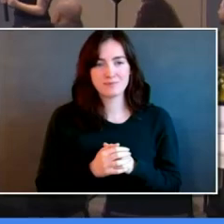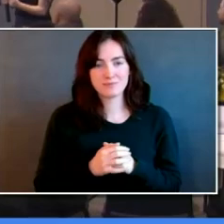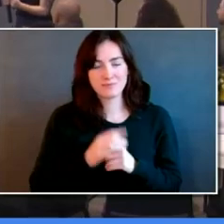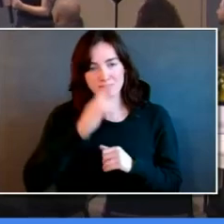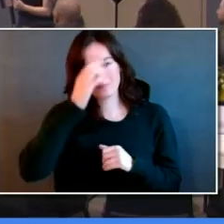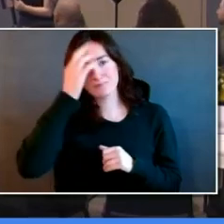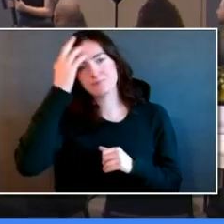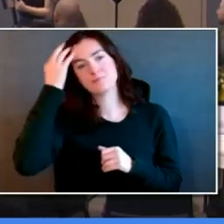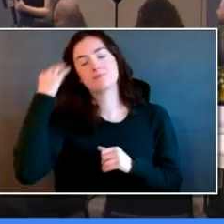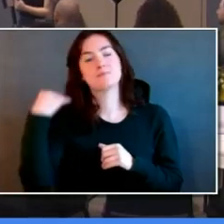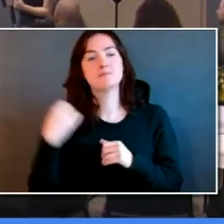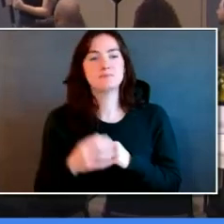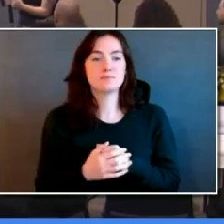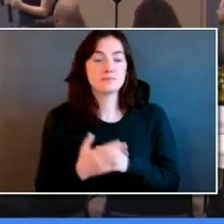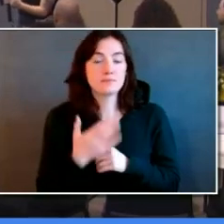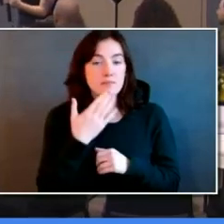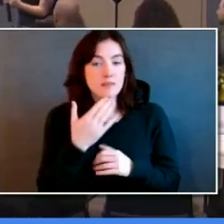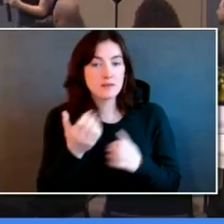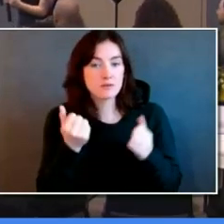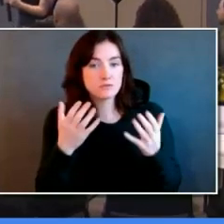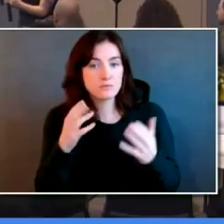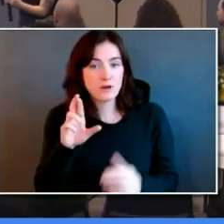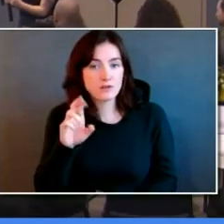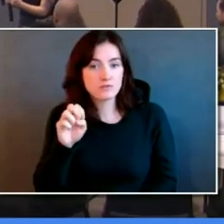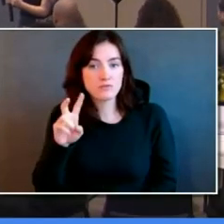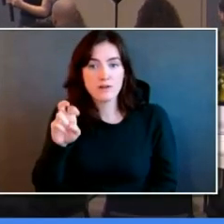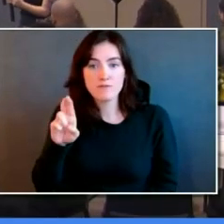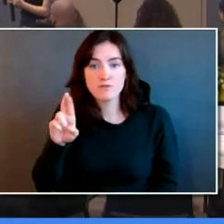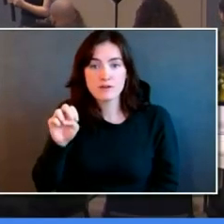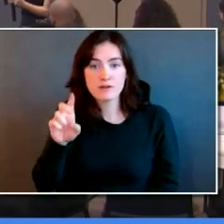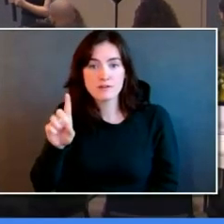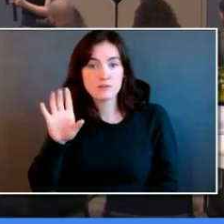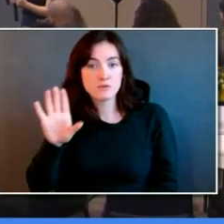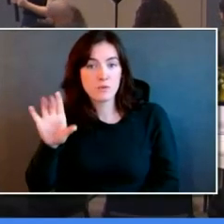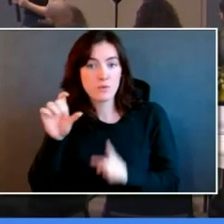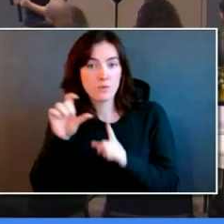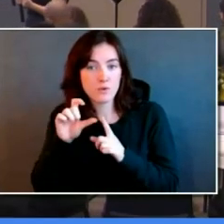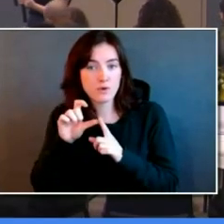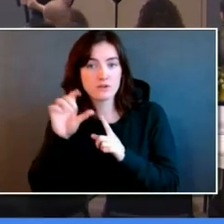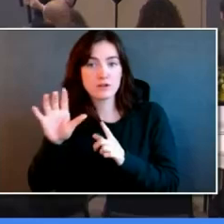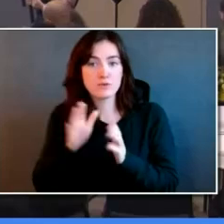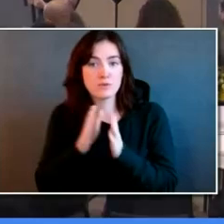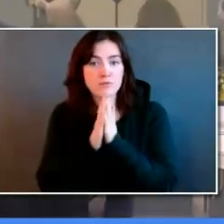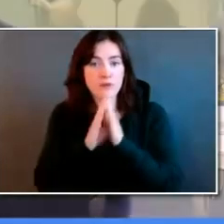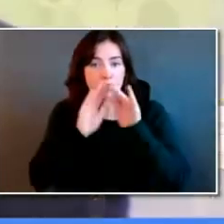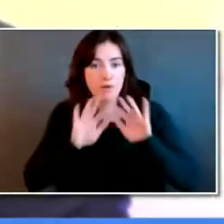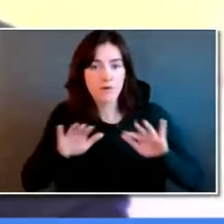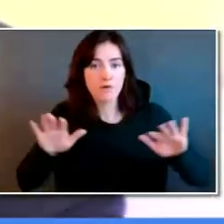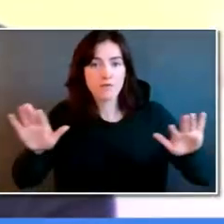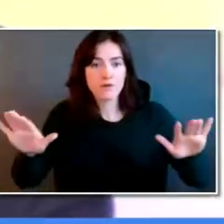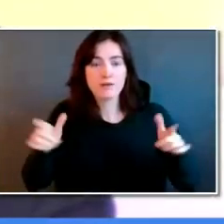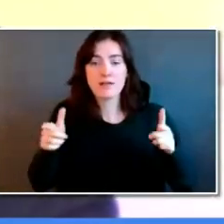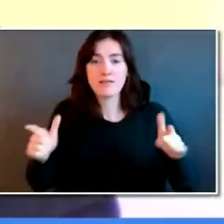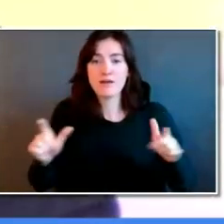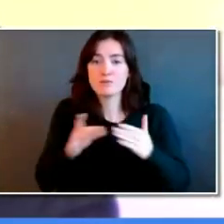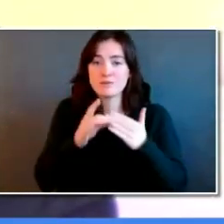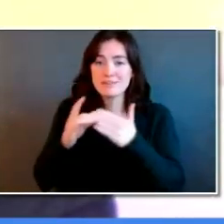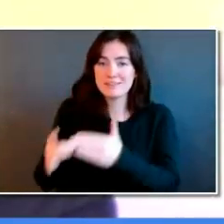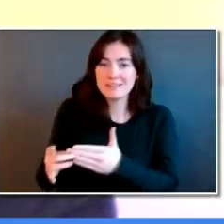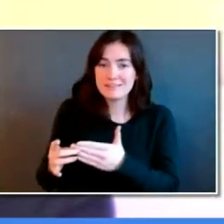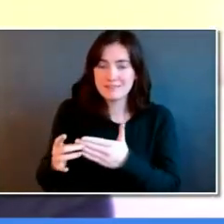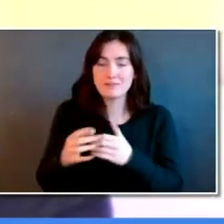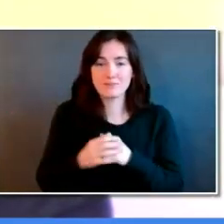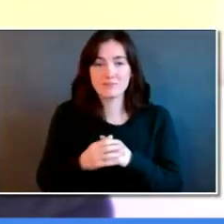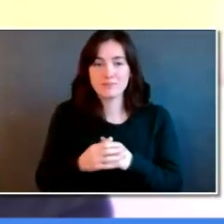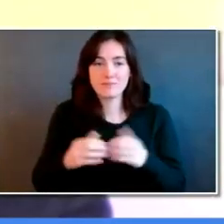Thank you so much, Reverend, for your words and for your prayer over us. May that lead and guide us. Greetings, community. So